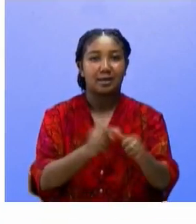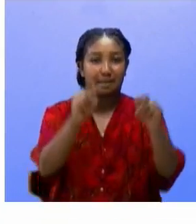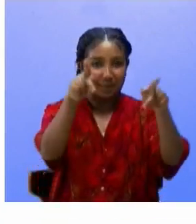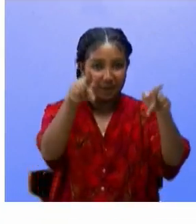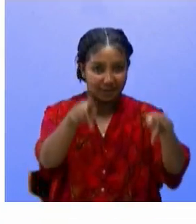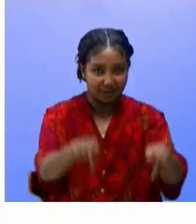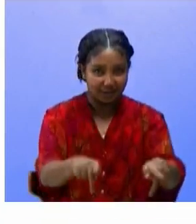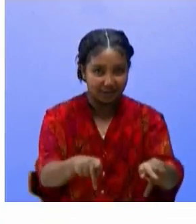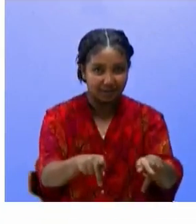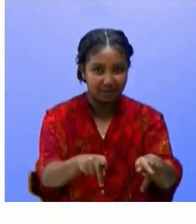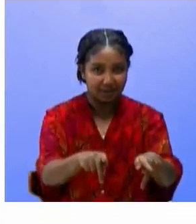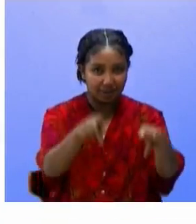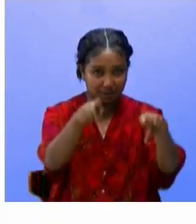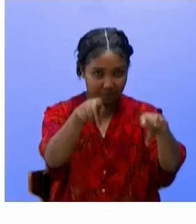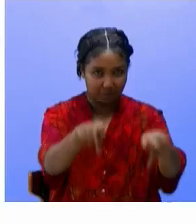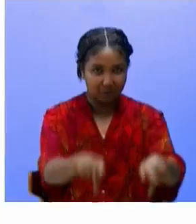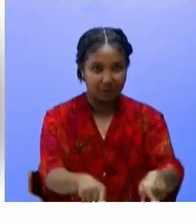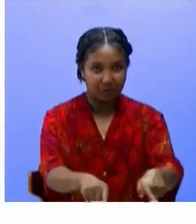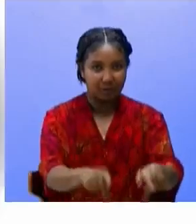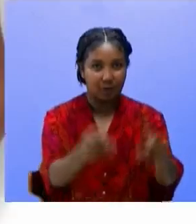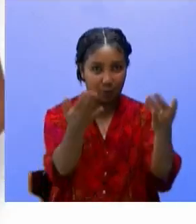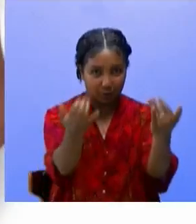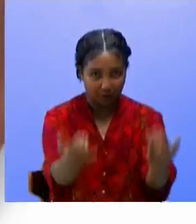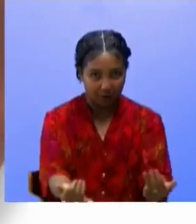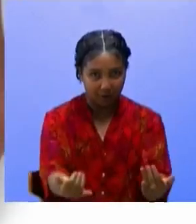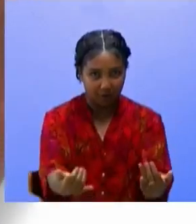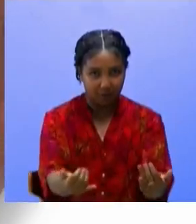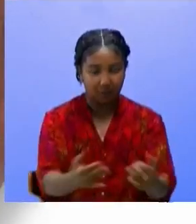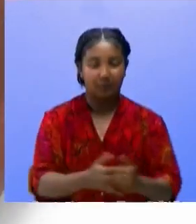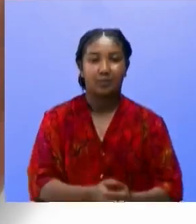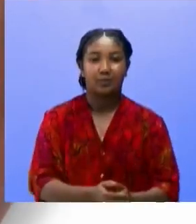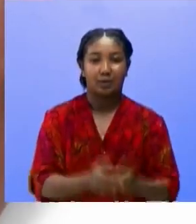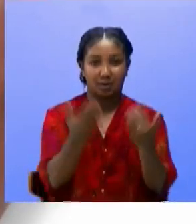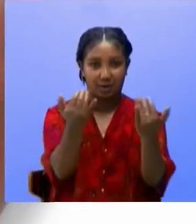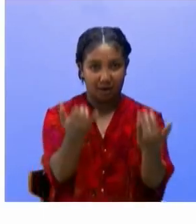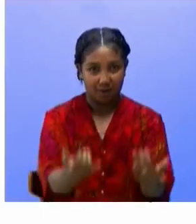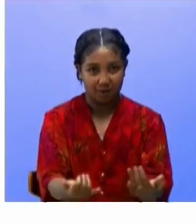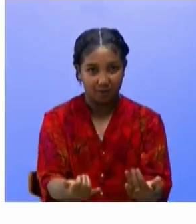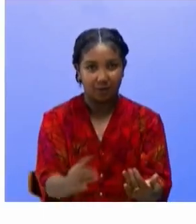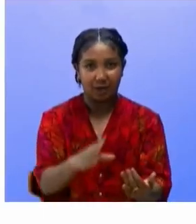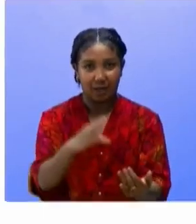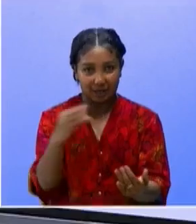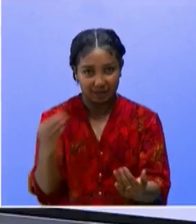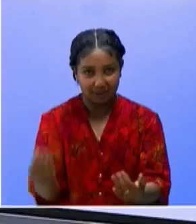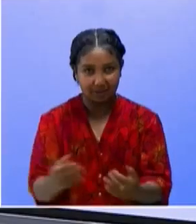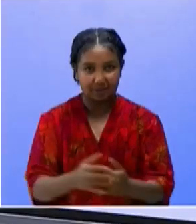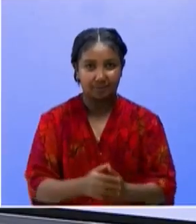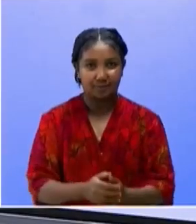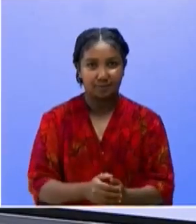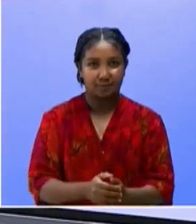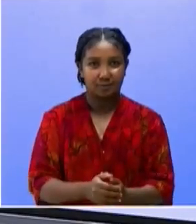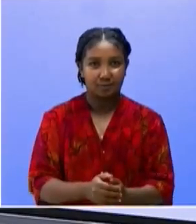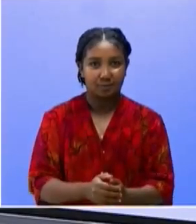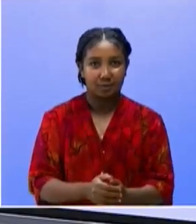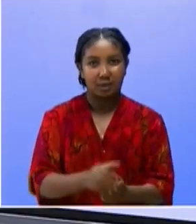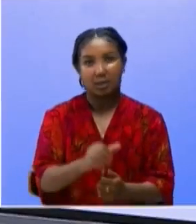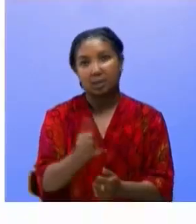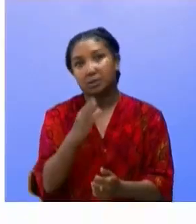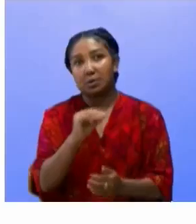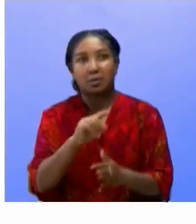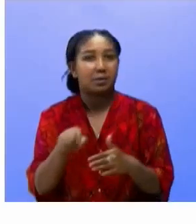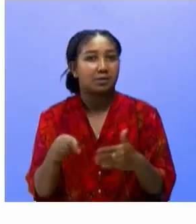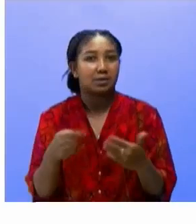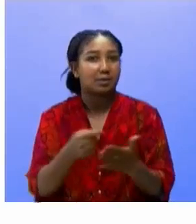present point, yeah? Present or now. Now, and let's talk something